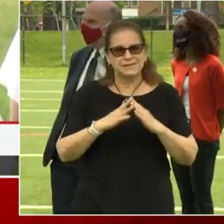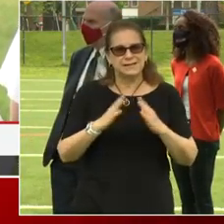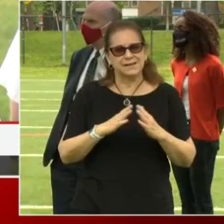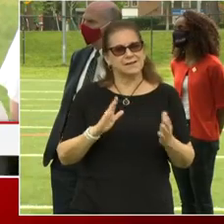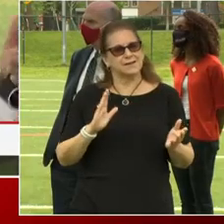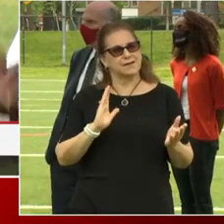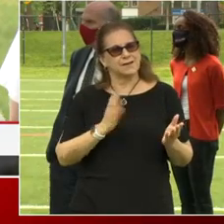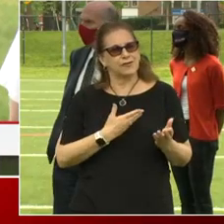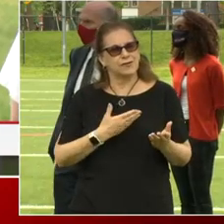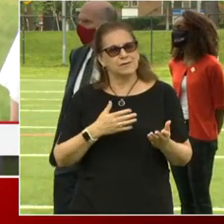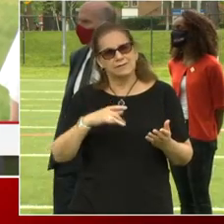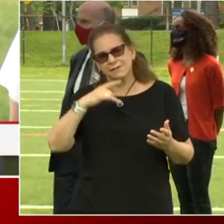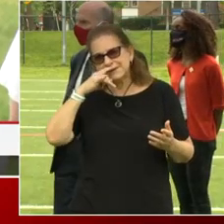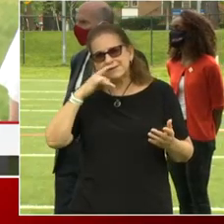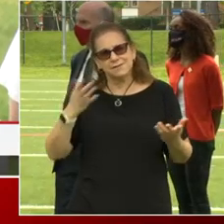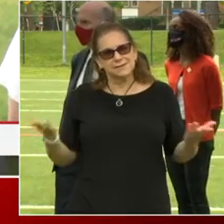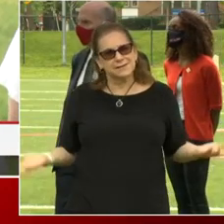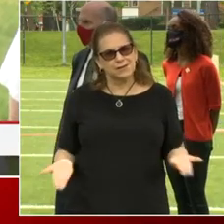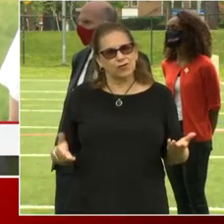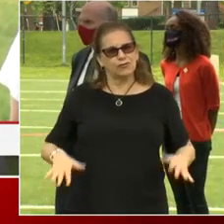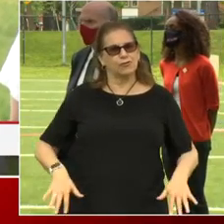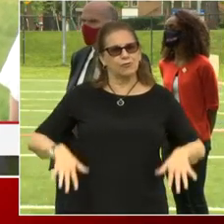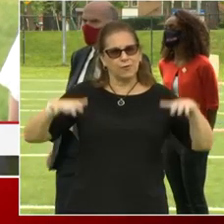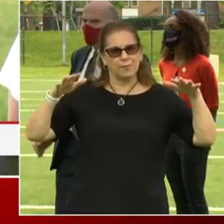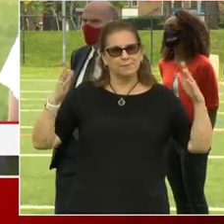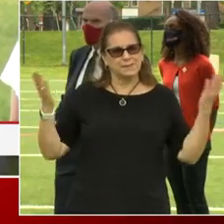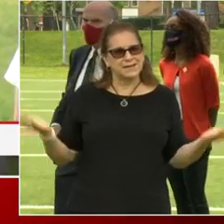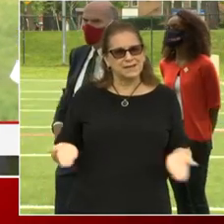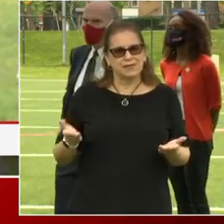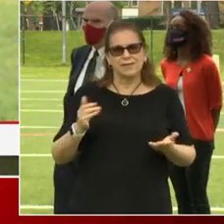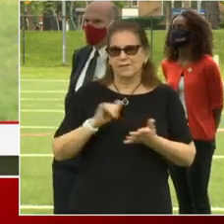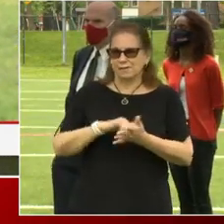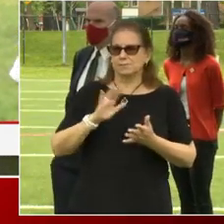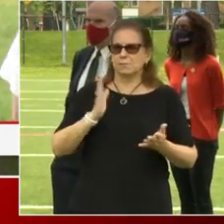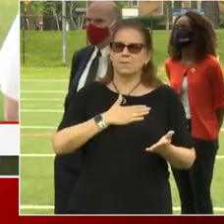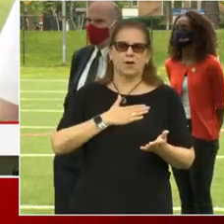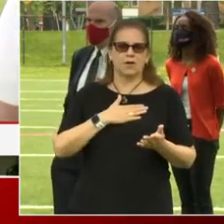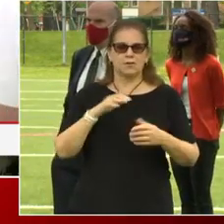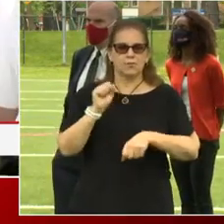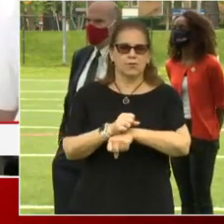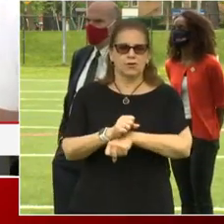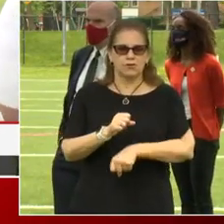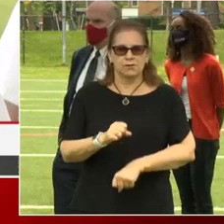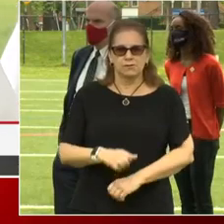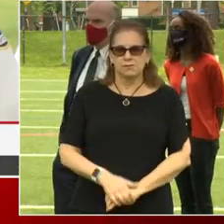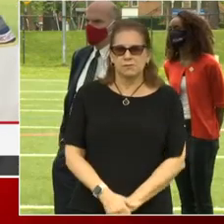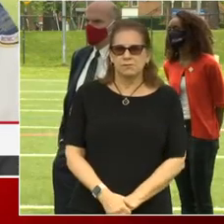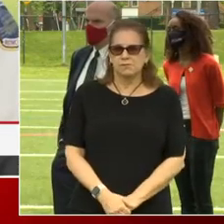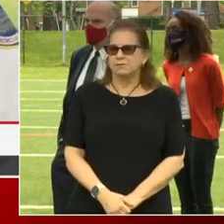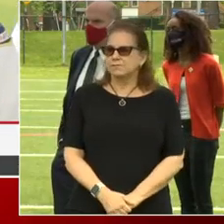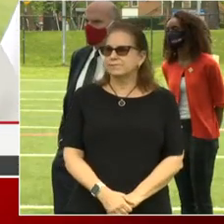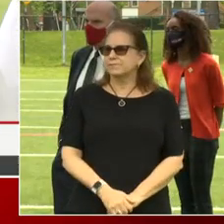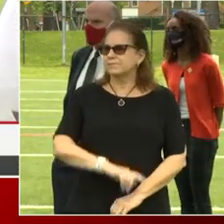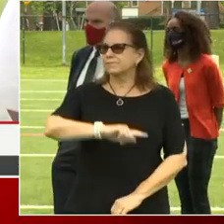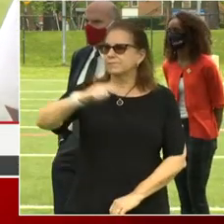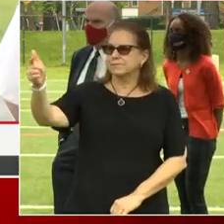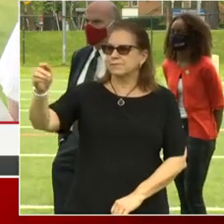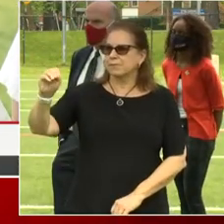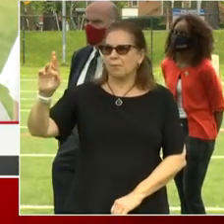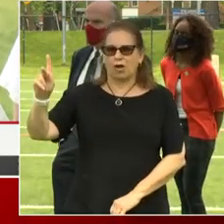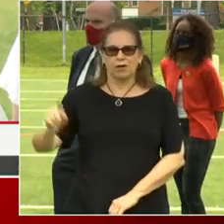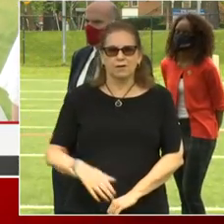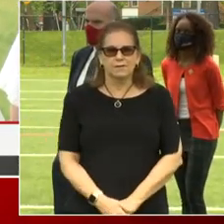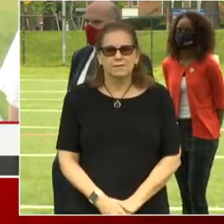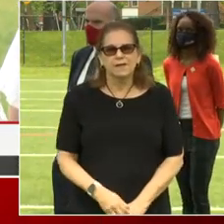that, and I look forward to working with them and all the things that they will do in community. I think we were over here, Mark. Thanks, Chief. Yes, sir. Could I ask a couple